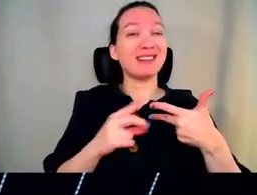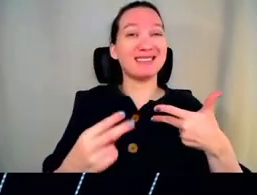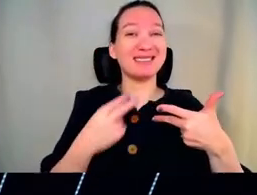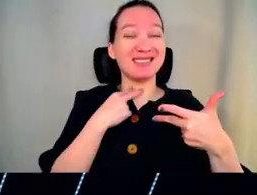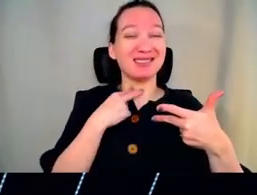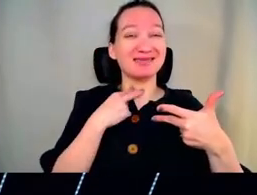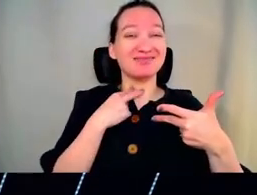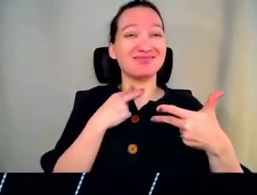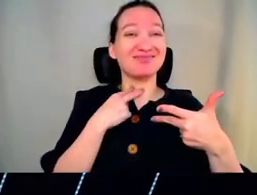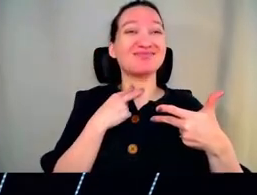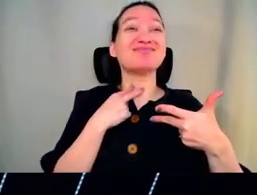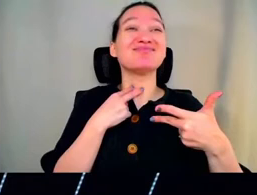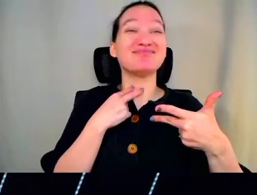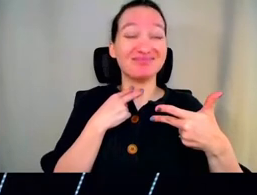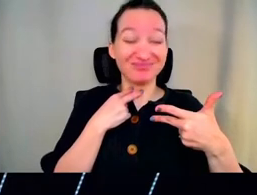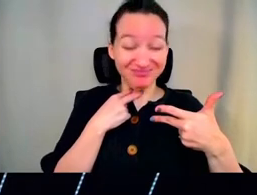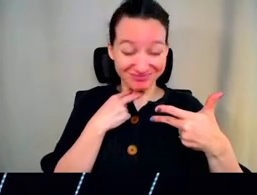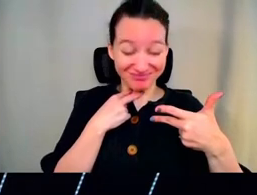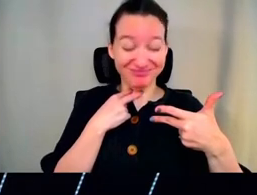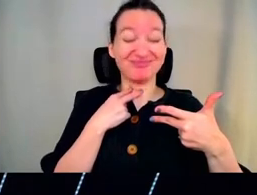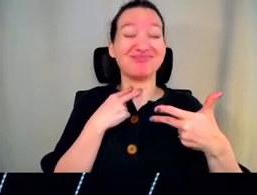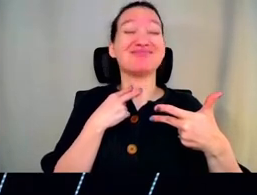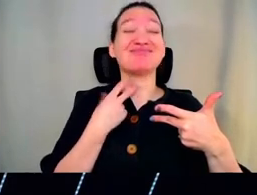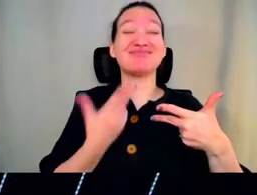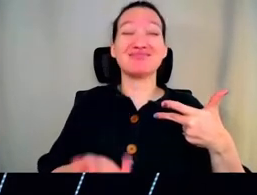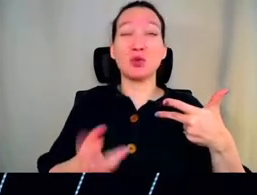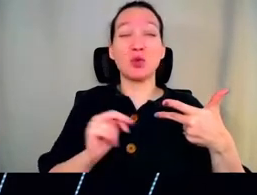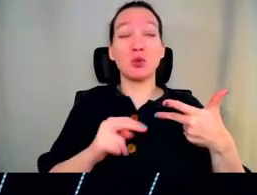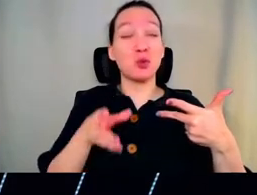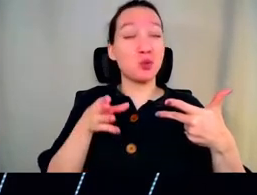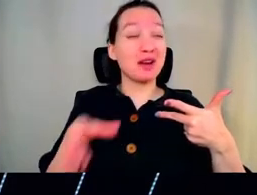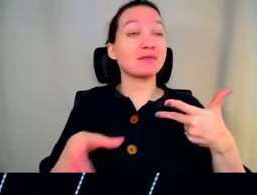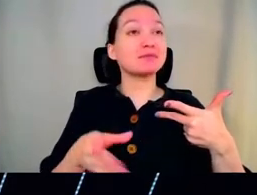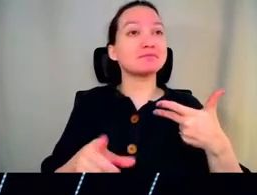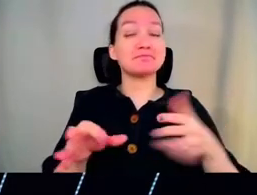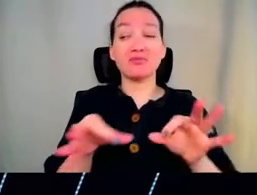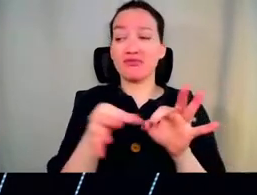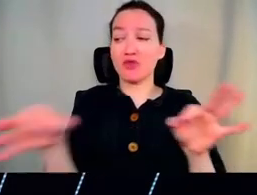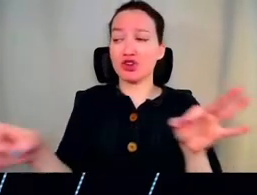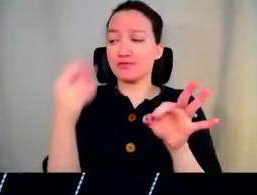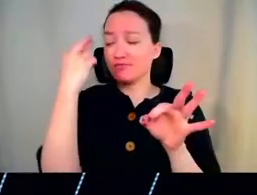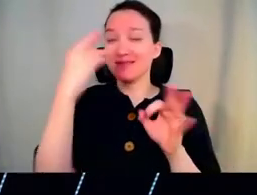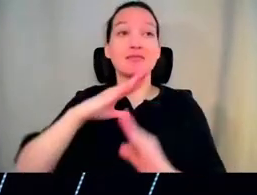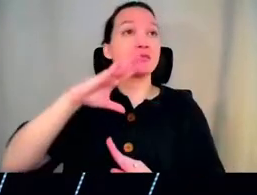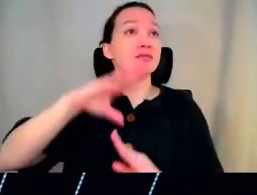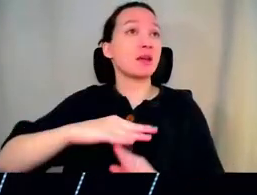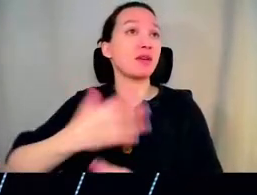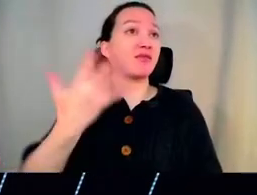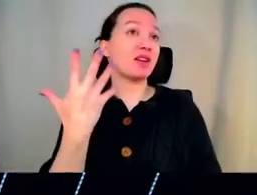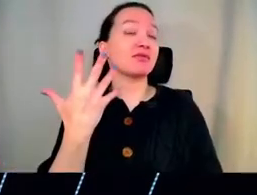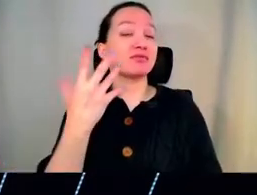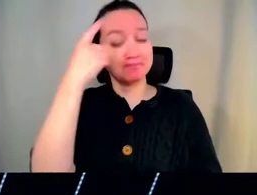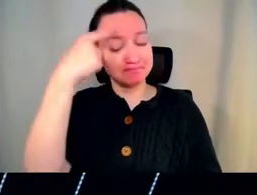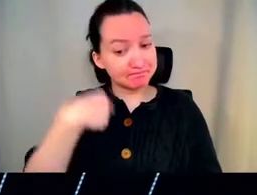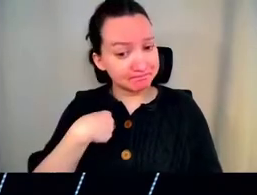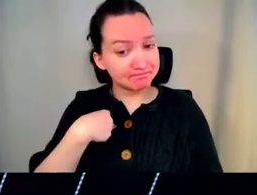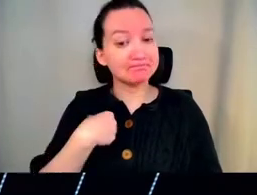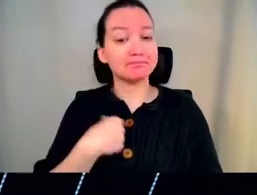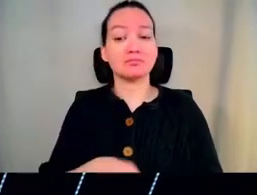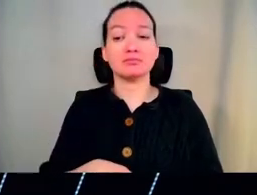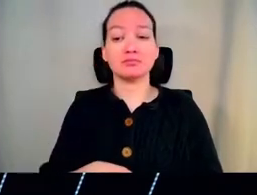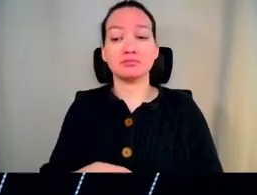in our ways. And it's an indicator of foolishness. This verse we're looking at, it's become top five favorite verses for me, okay?